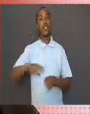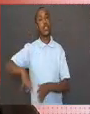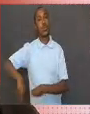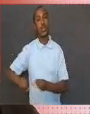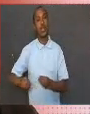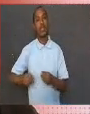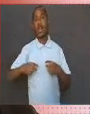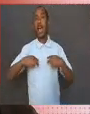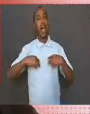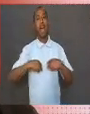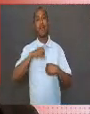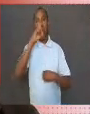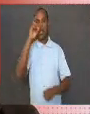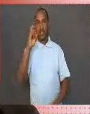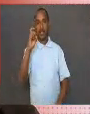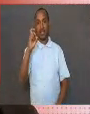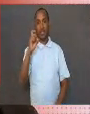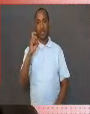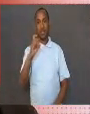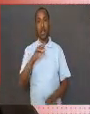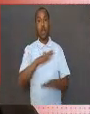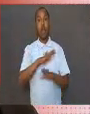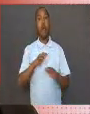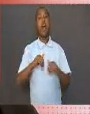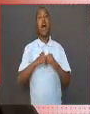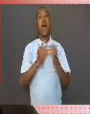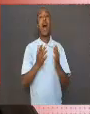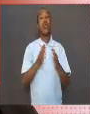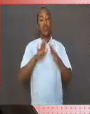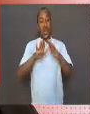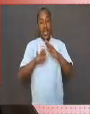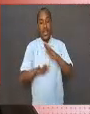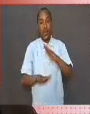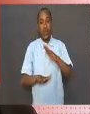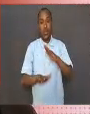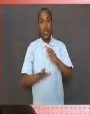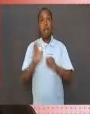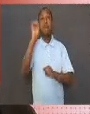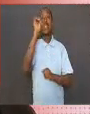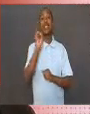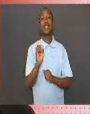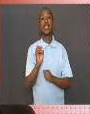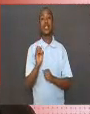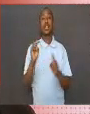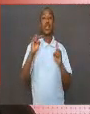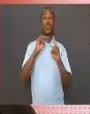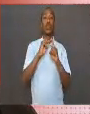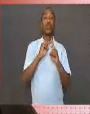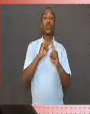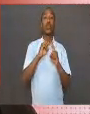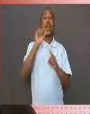if students have questions on how to reduce